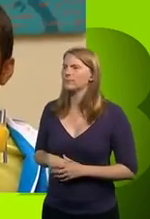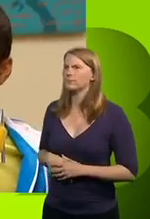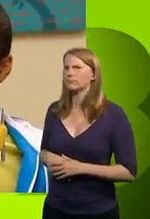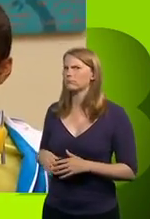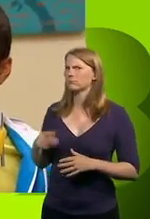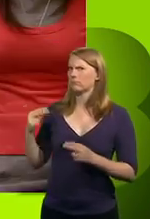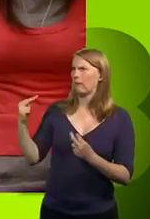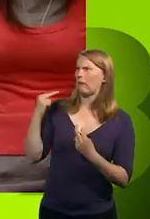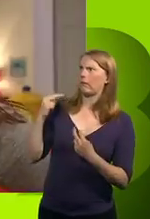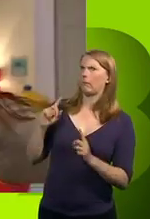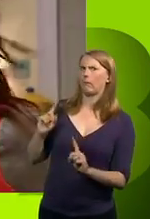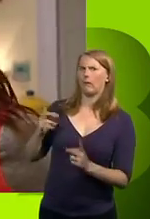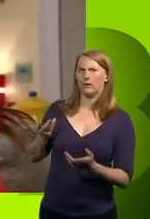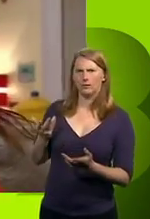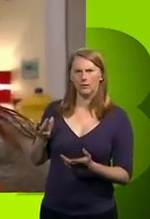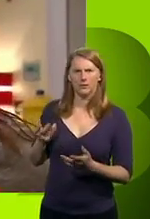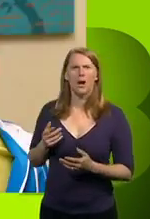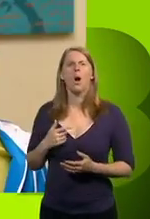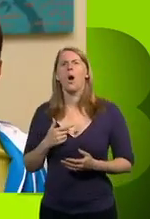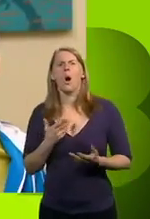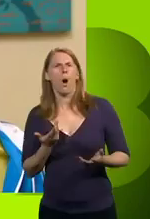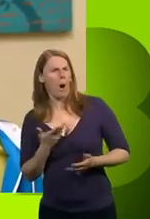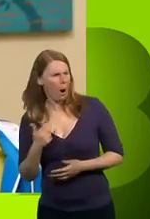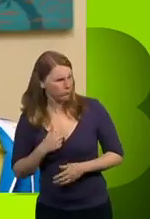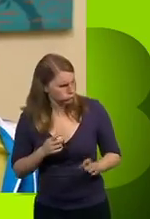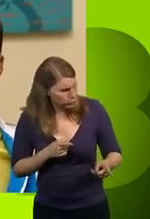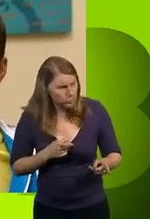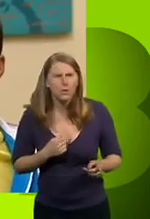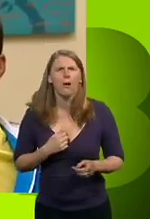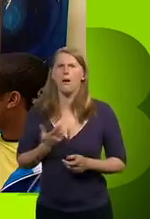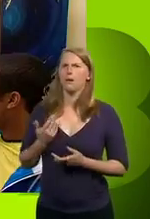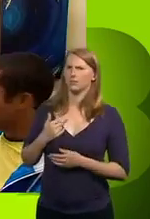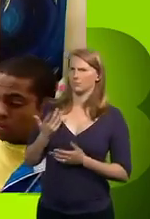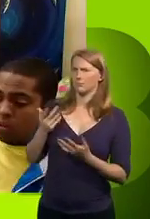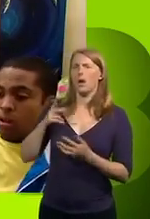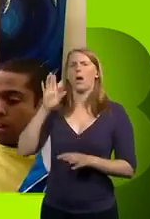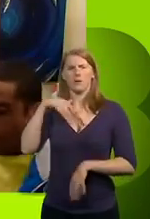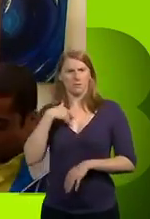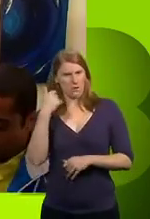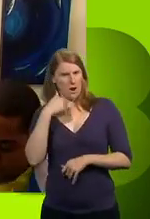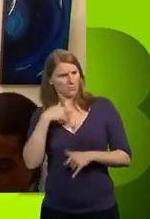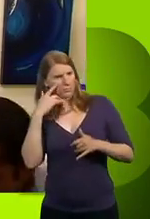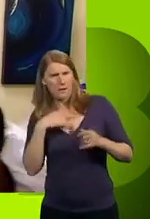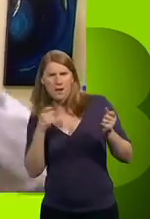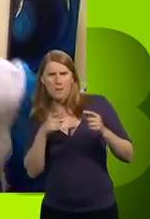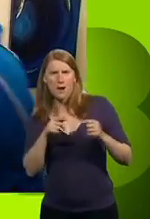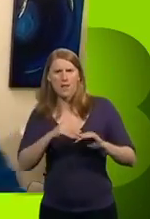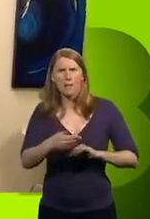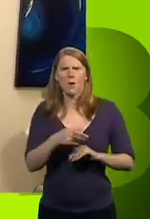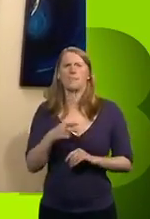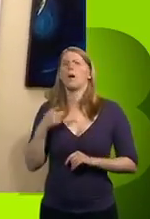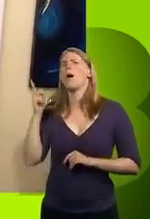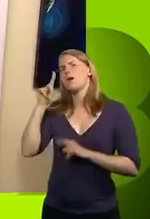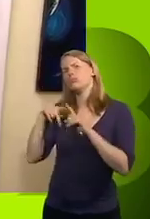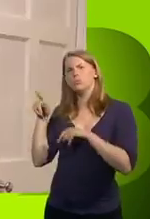Why are you both looking at me like that? I wasn't looking. Were you looking? No, I'm not looking. Is it okay if I check my emails on your laptop? Yeah, it's in the den. Maybe you should upgrade your mobile and